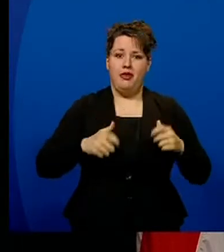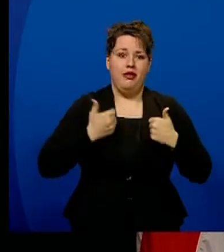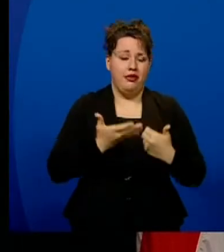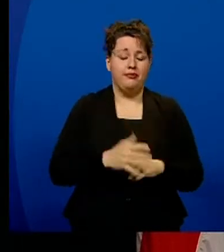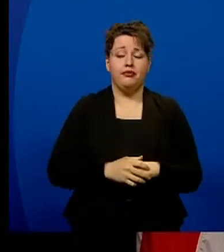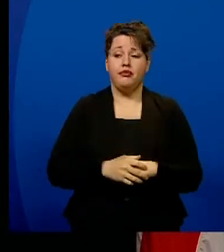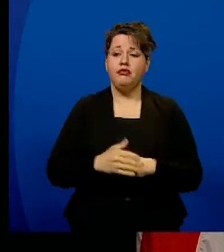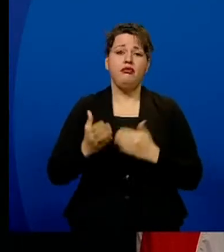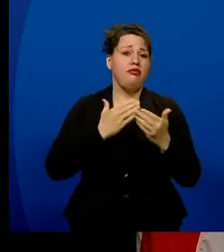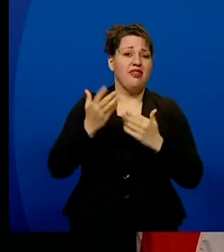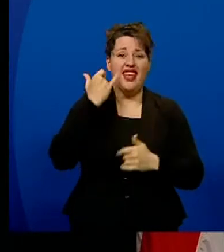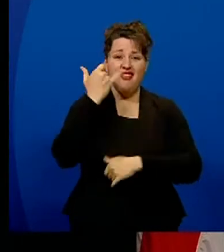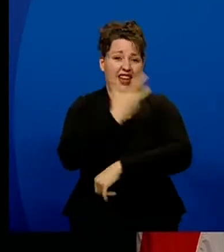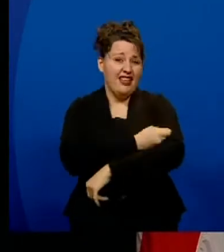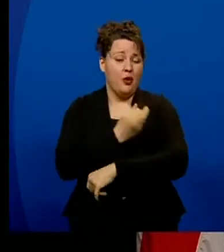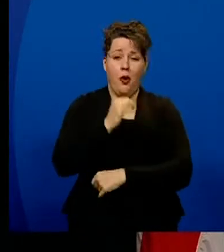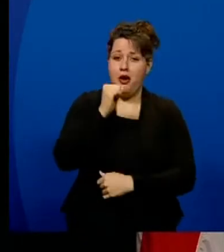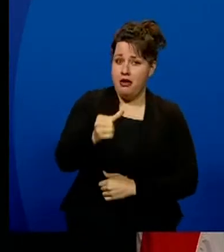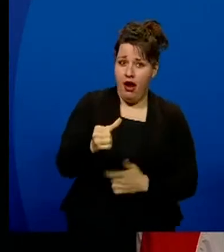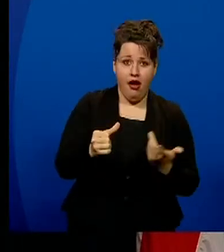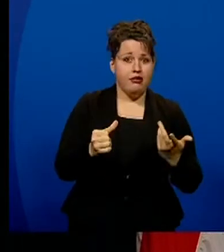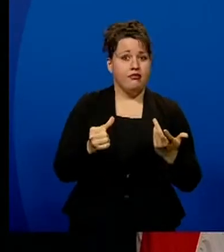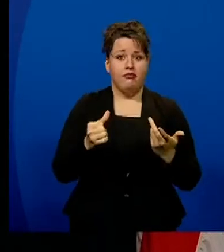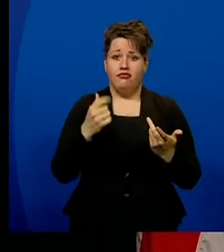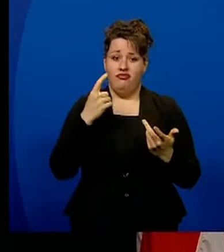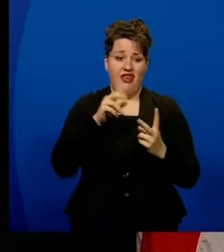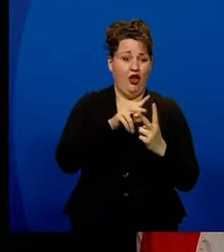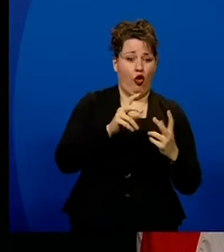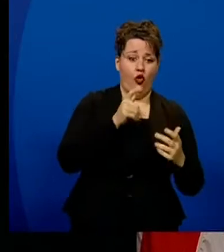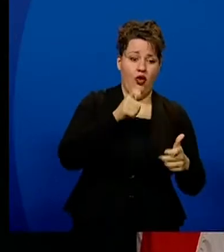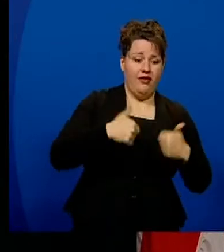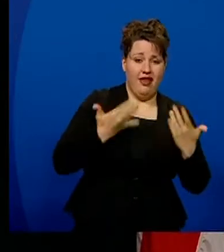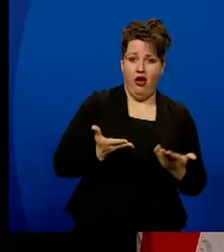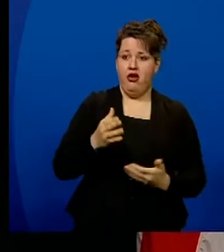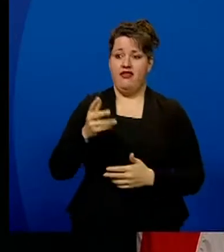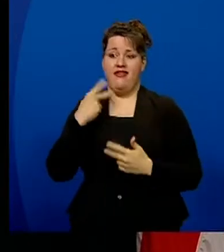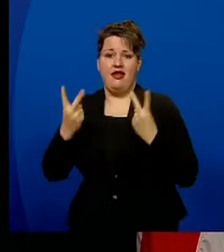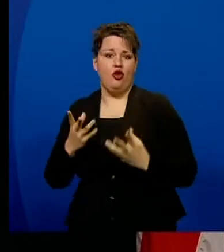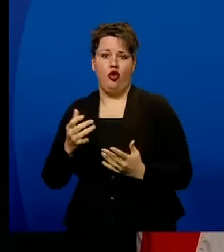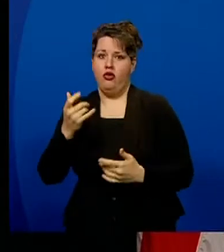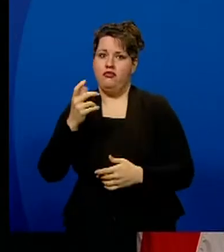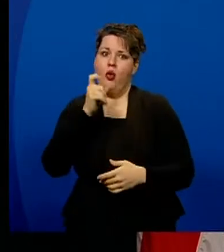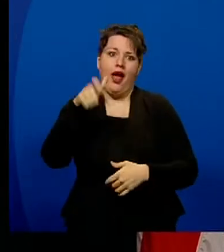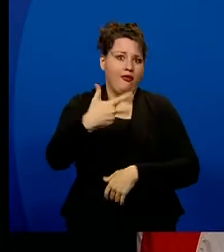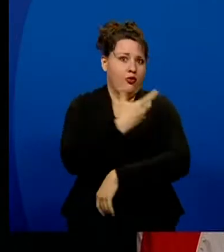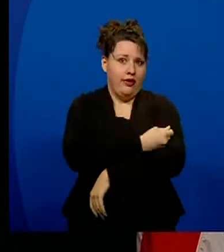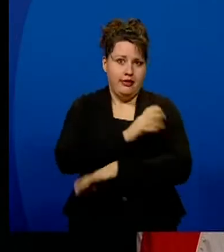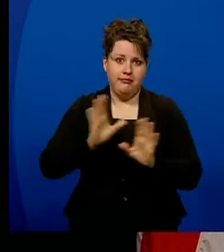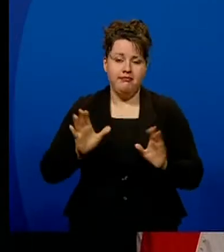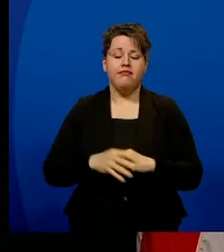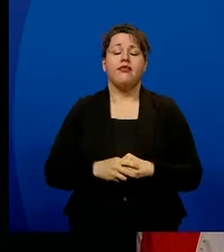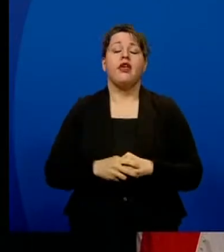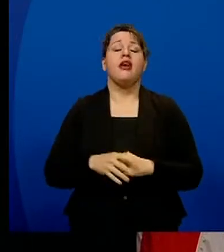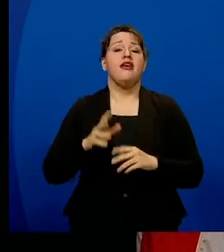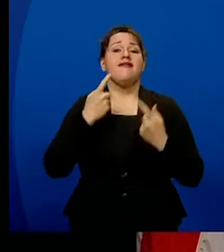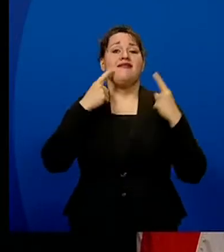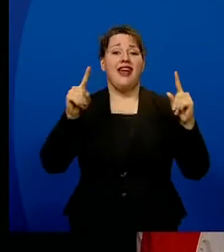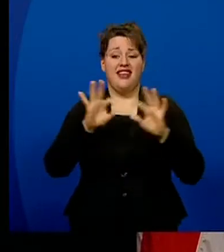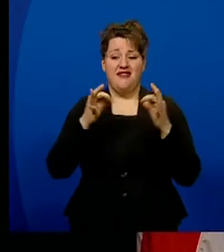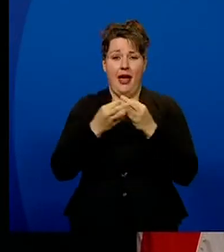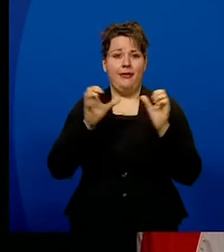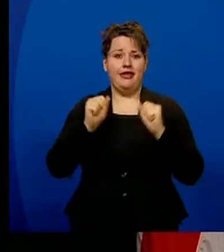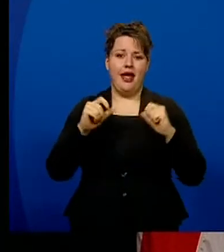vaccination status or resident or visitor, with some exceptions. Finally, families can be reunited with